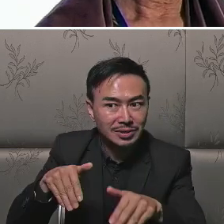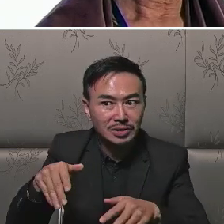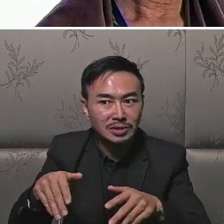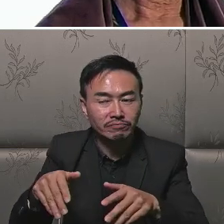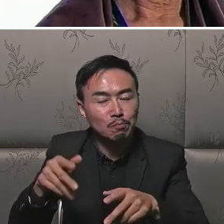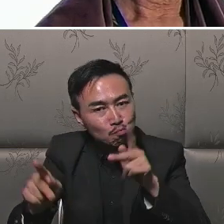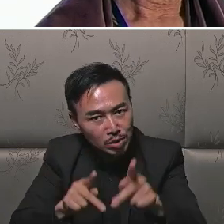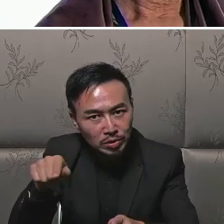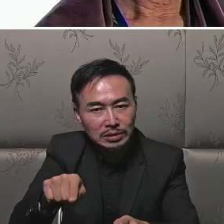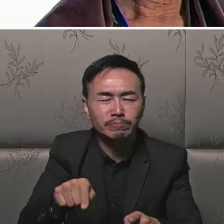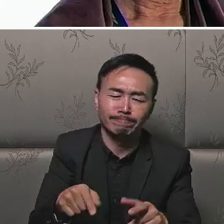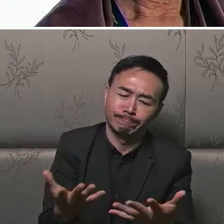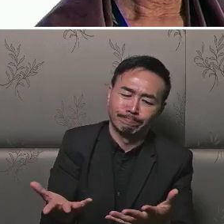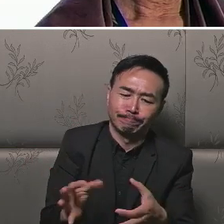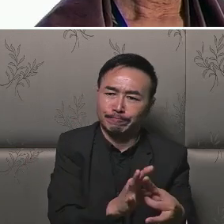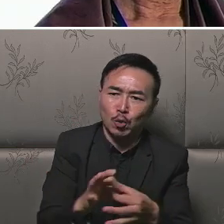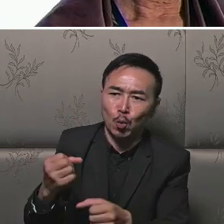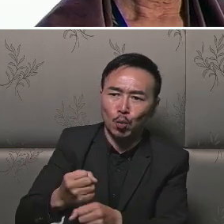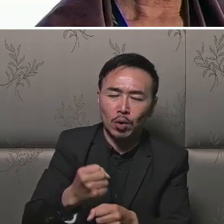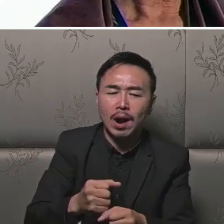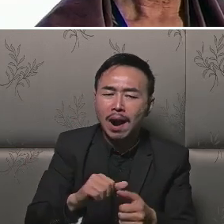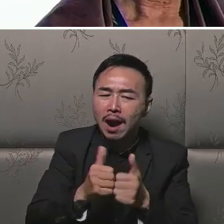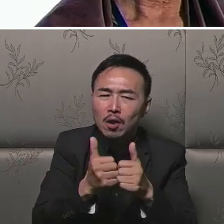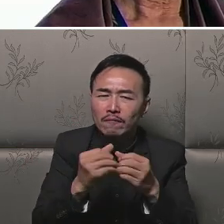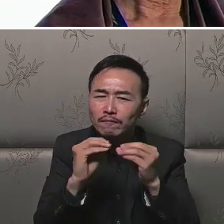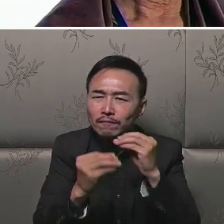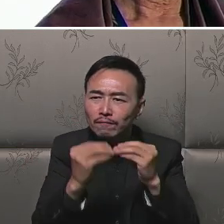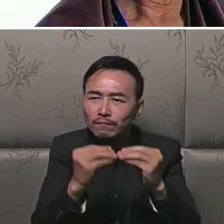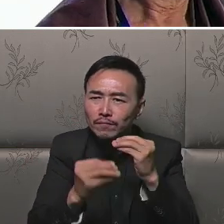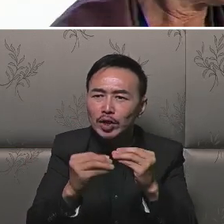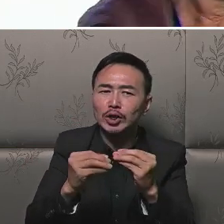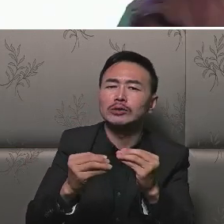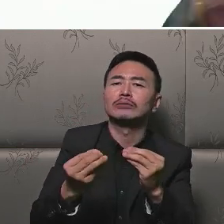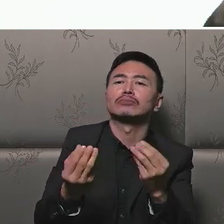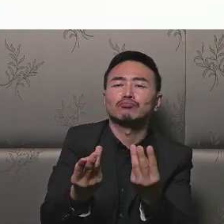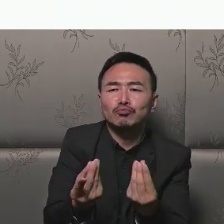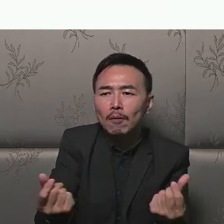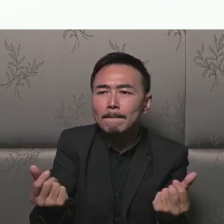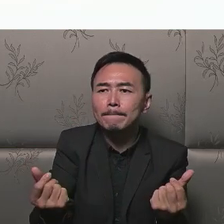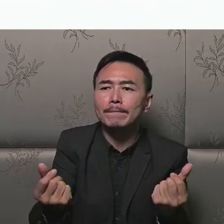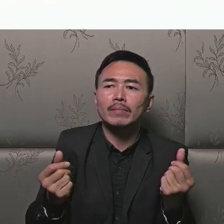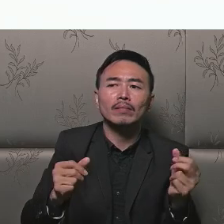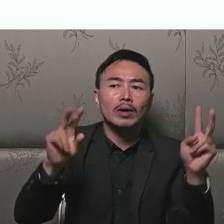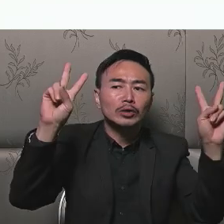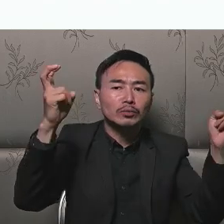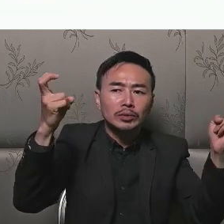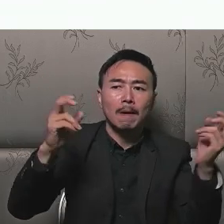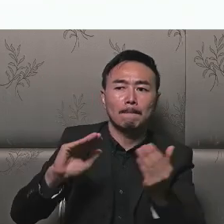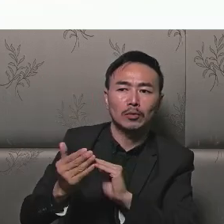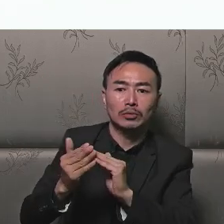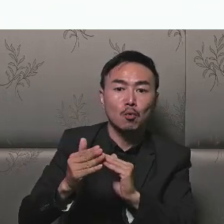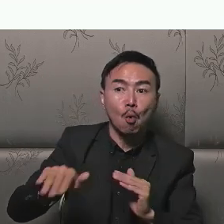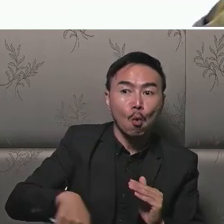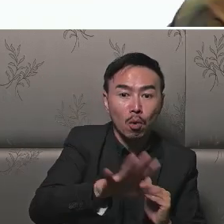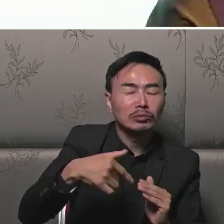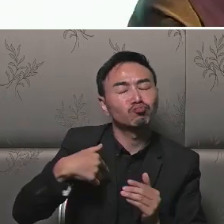learning-focused initiatives in my district, the district of Calnuguan in the island